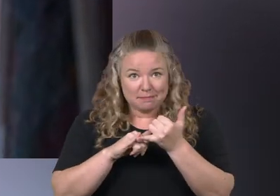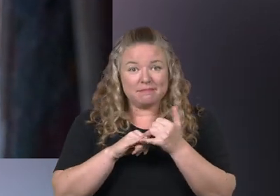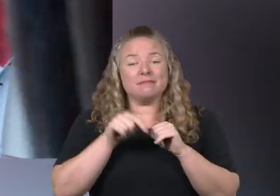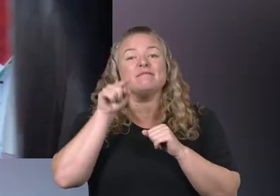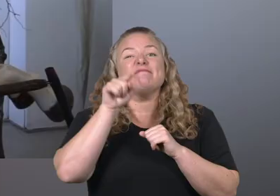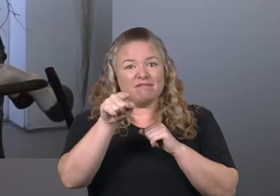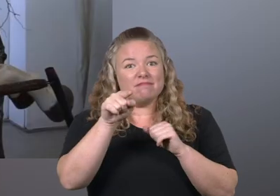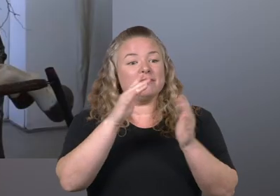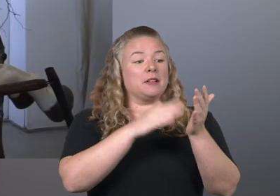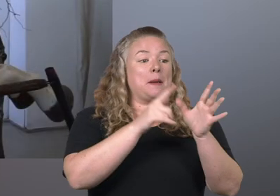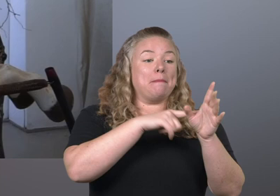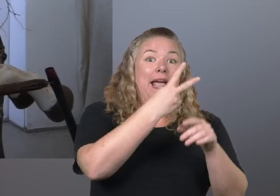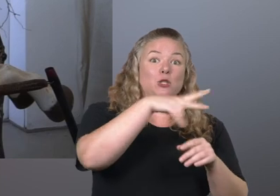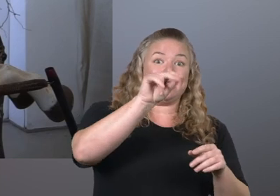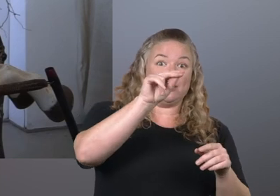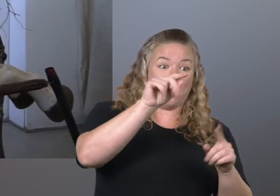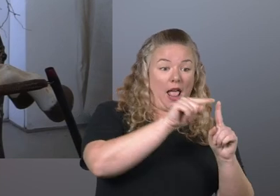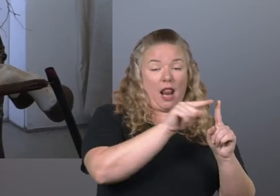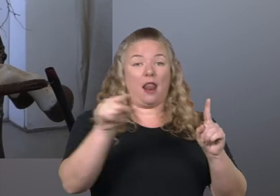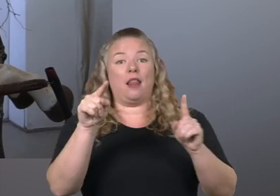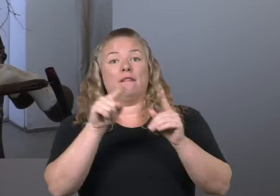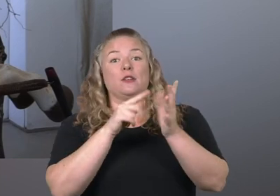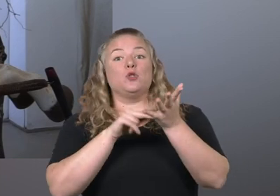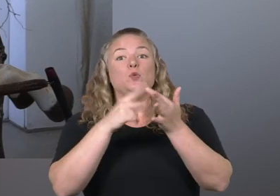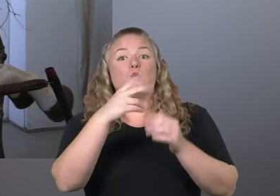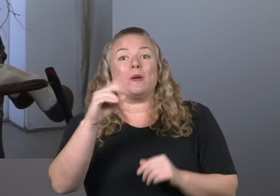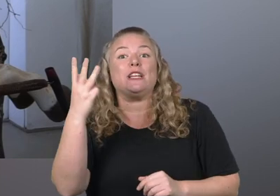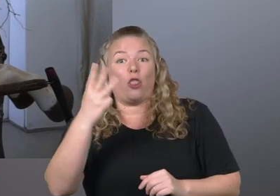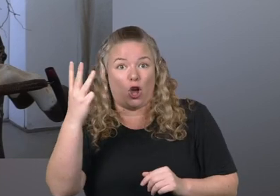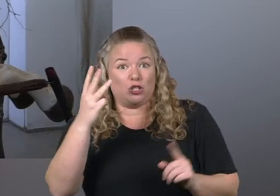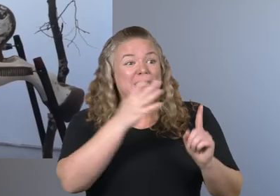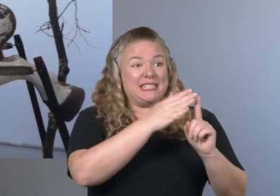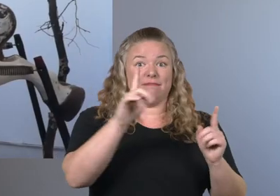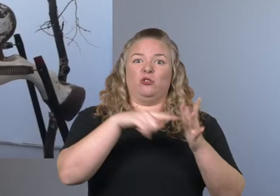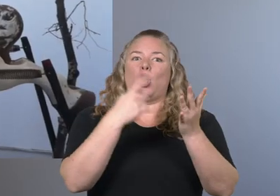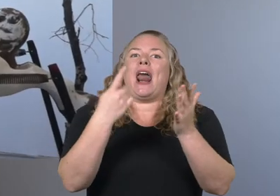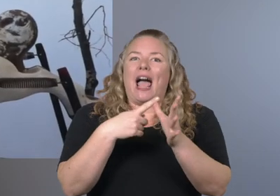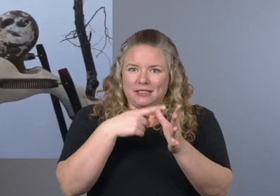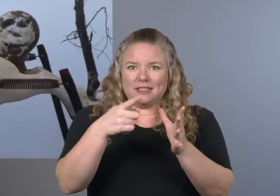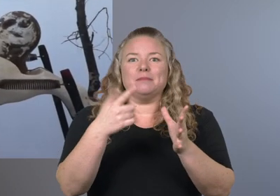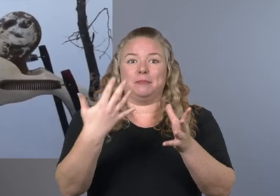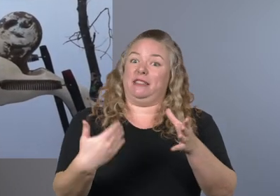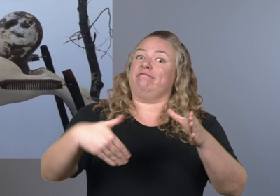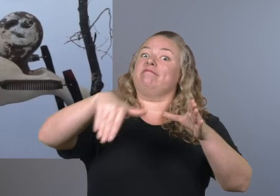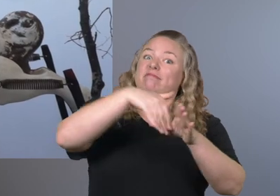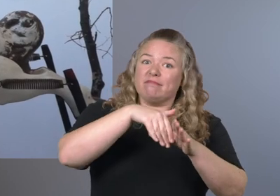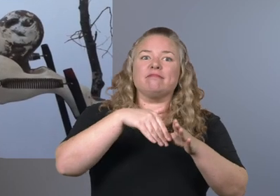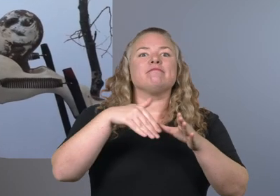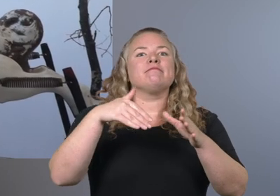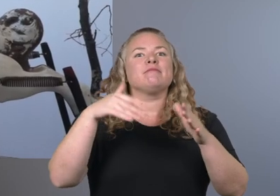John Adams. From May 2012 until June 2013, John Adams held a post as the artist